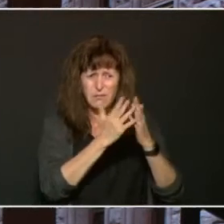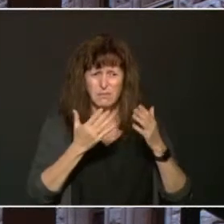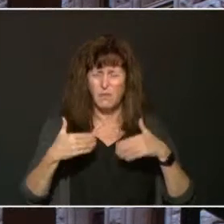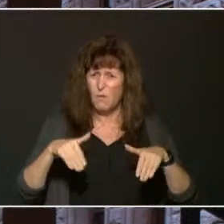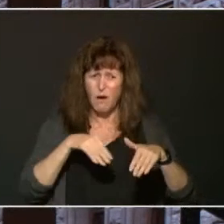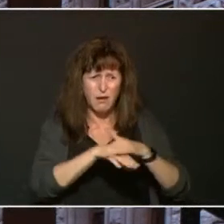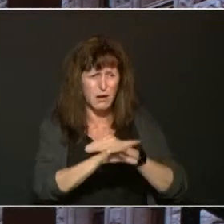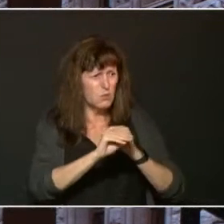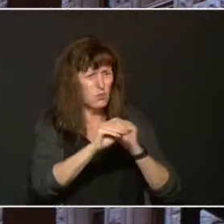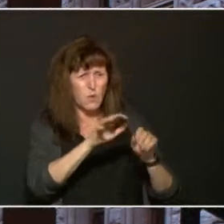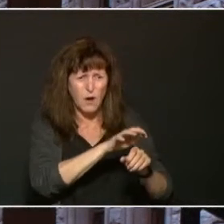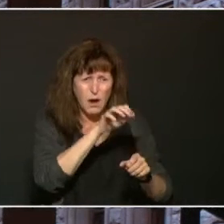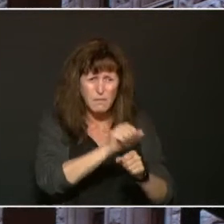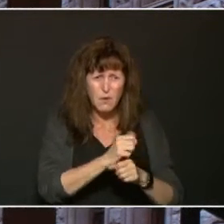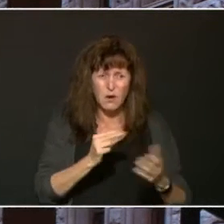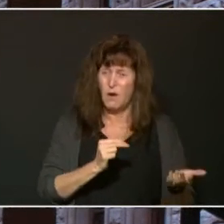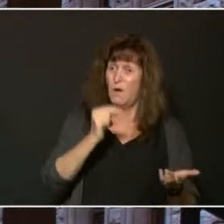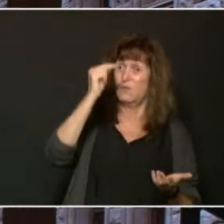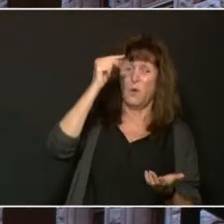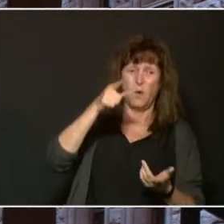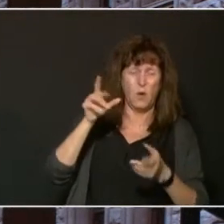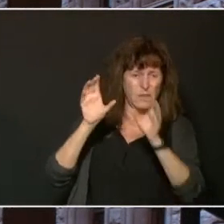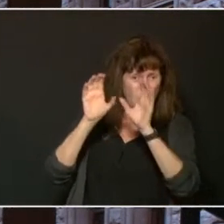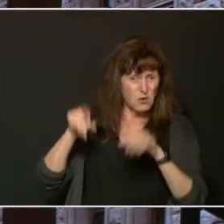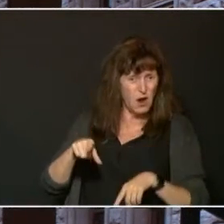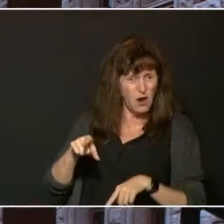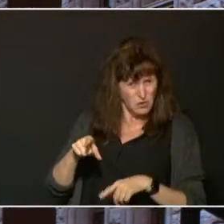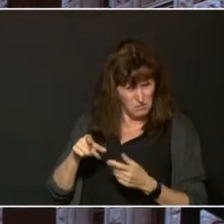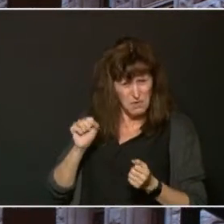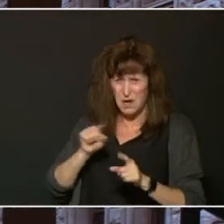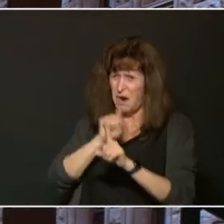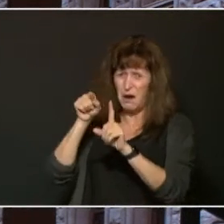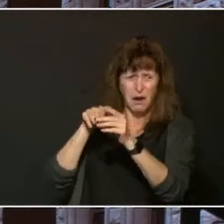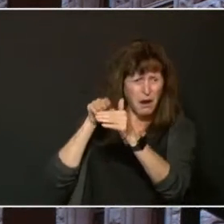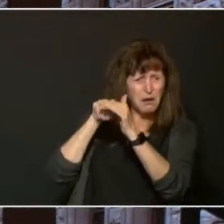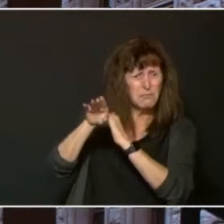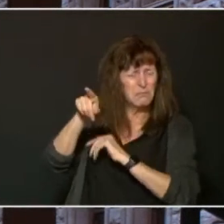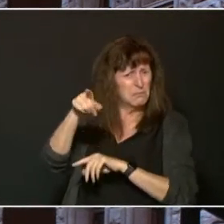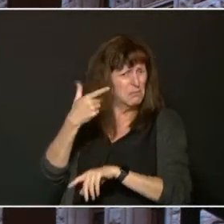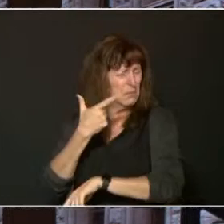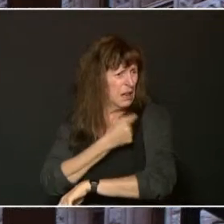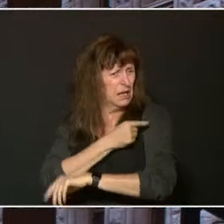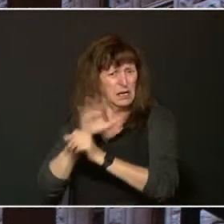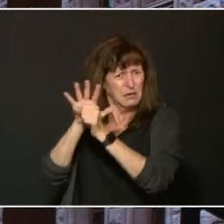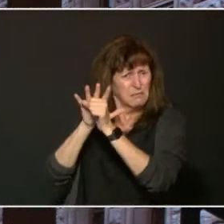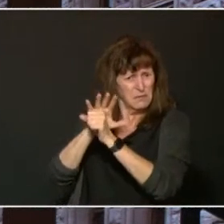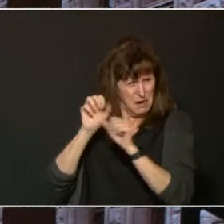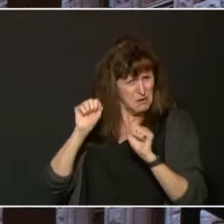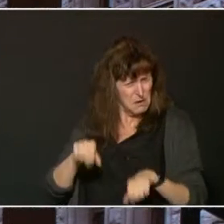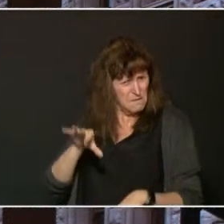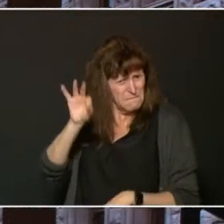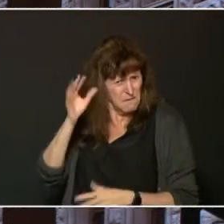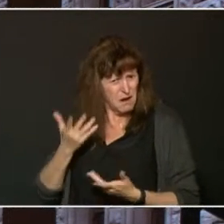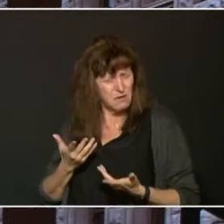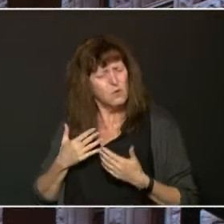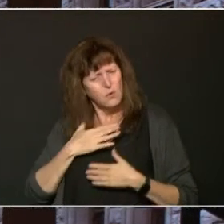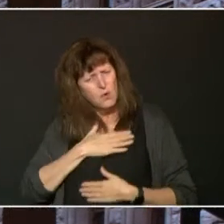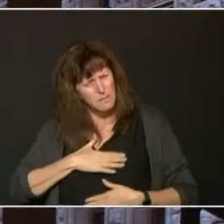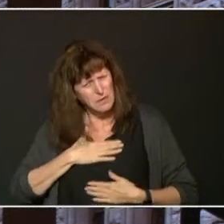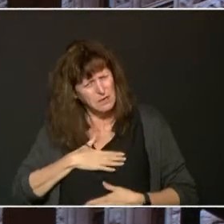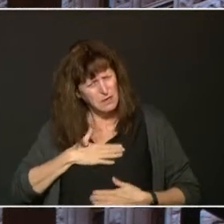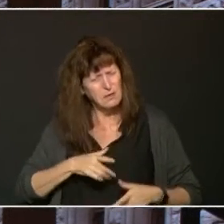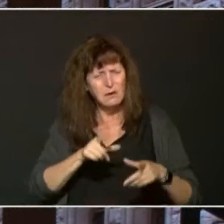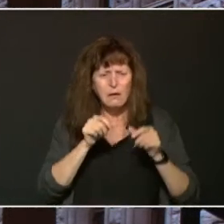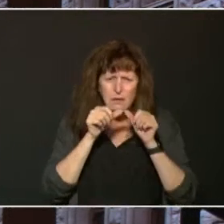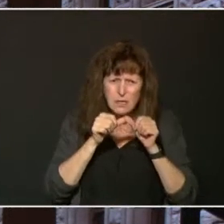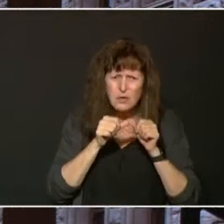north to a cottage, you may be able to find an immunization center near that facility. So please continue to seek